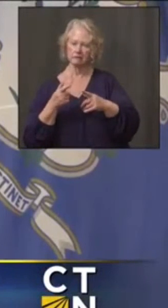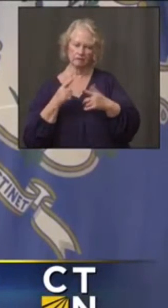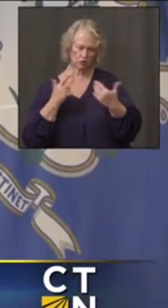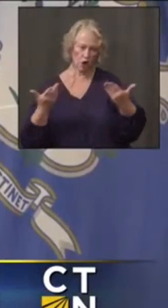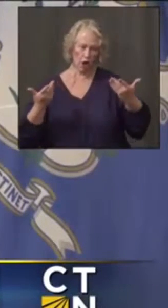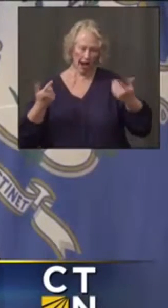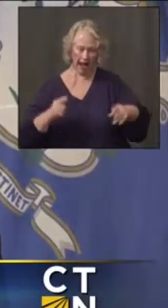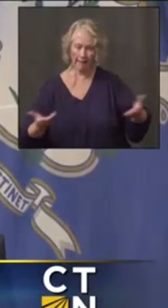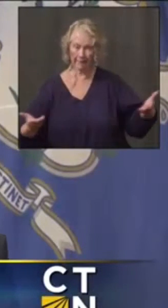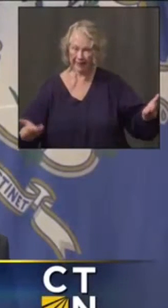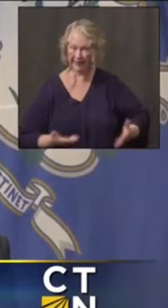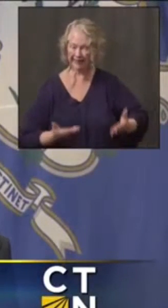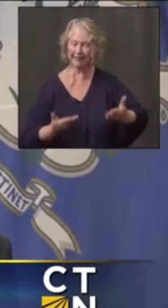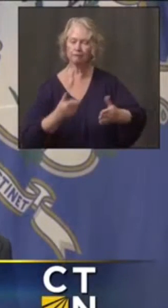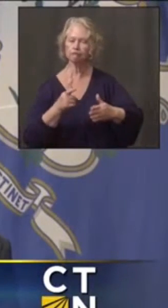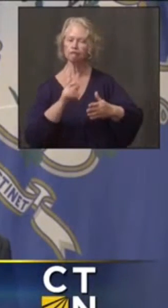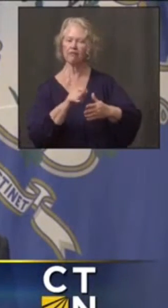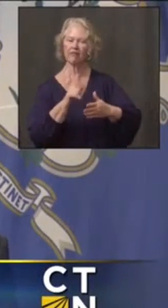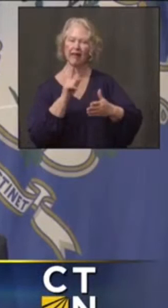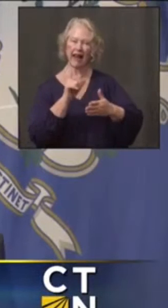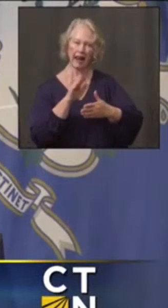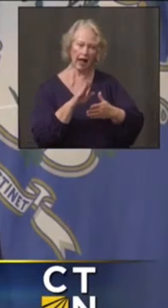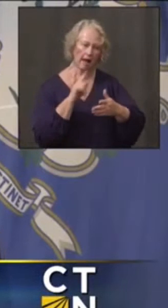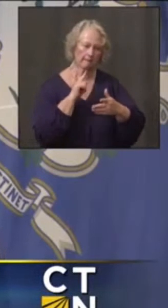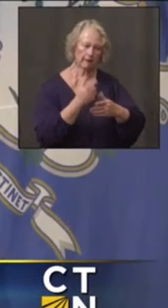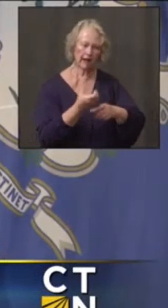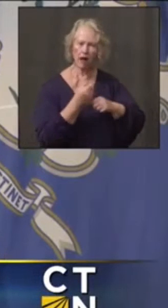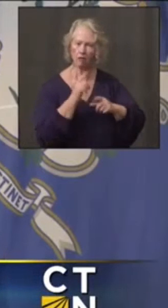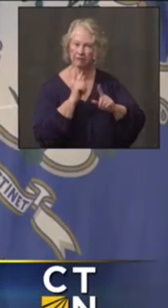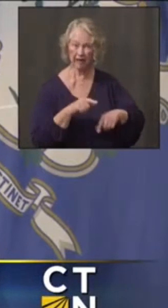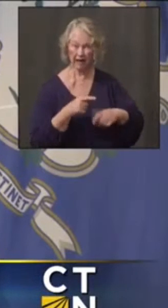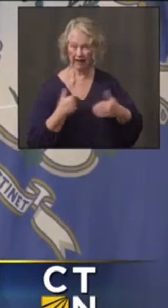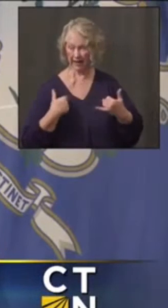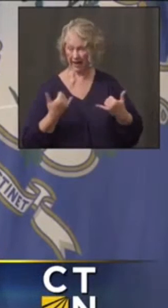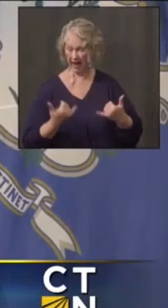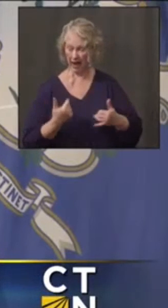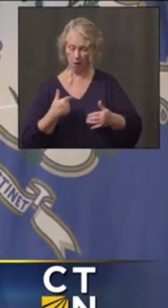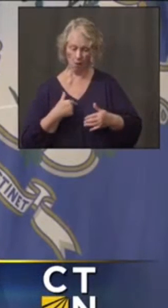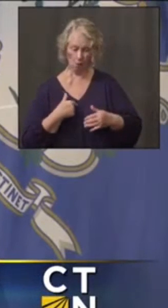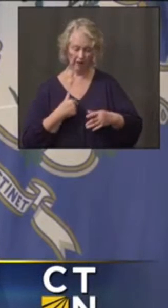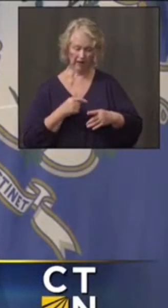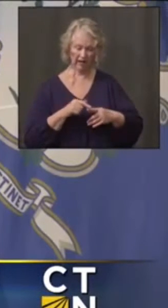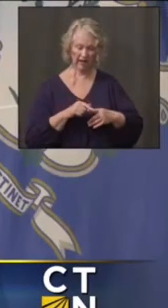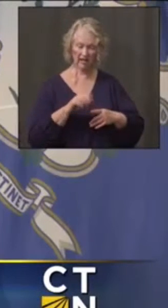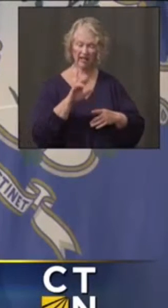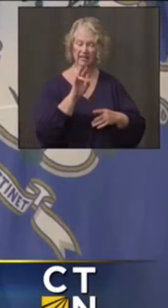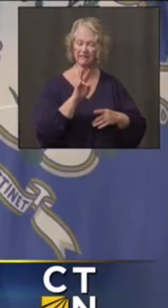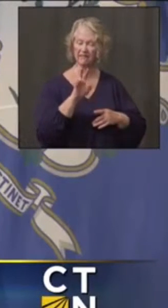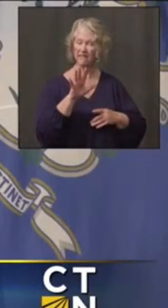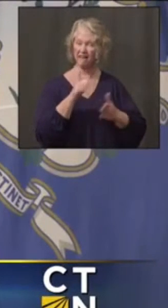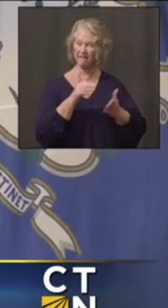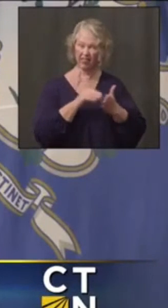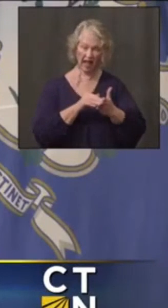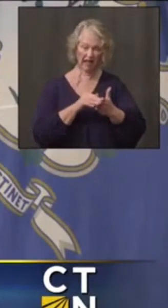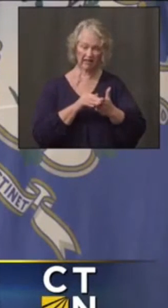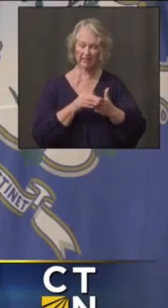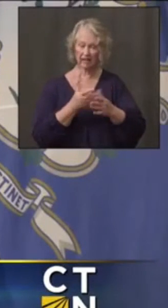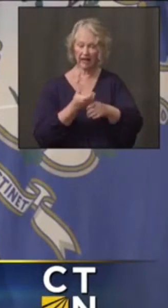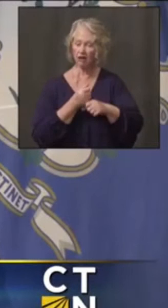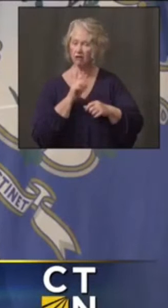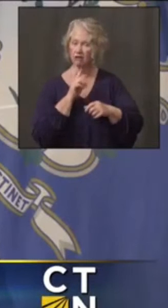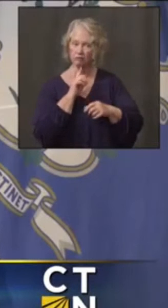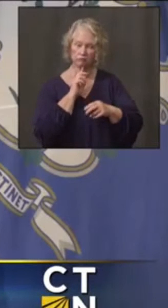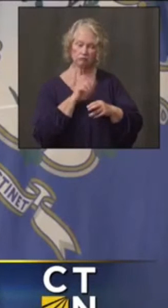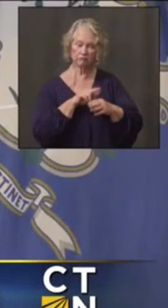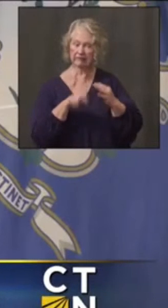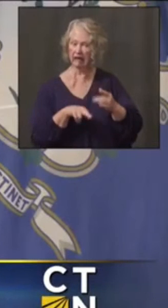two. And as you know, we're now doing about 75,000 BioNTech tests on a weekly basis. And those are instant results,